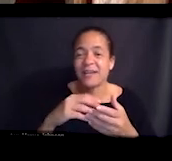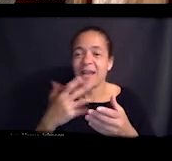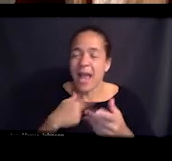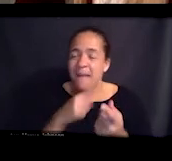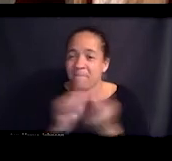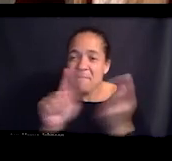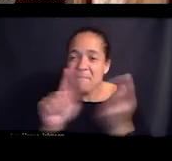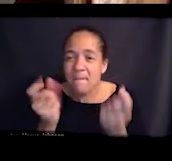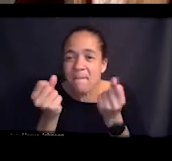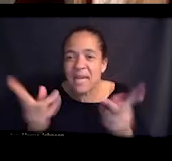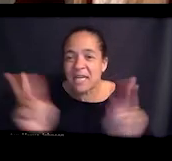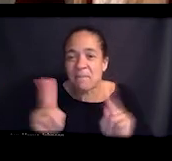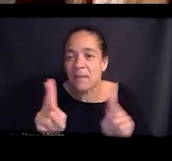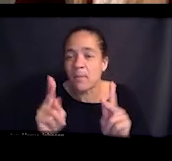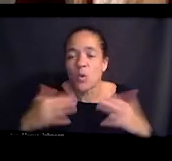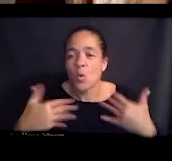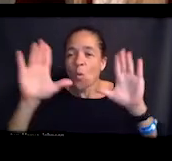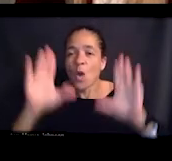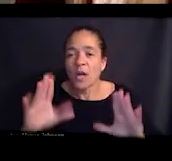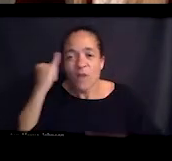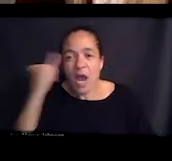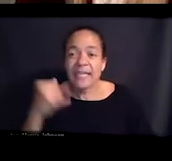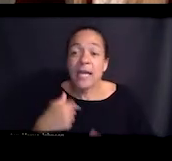we've heard. We've heard that people, number one,